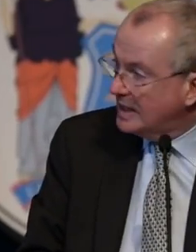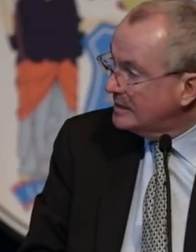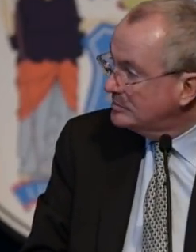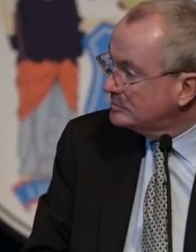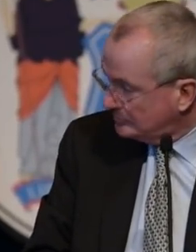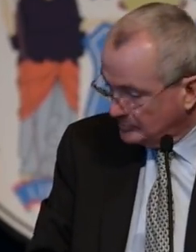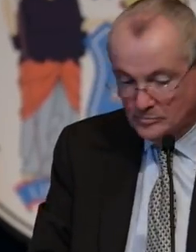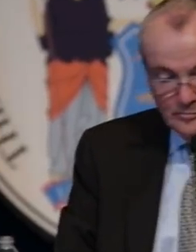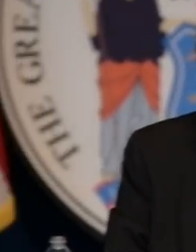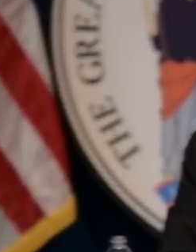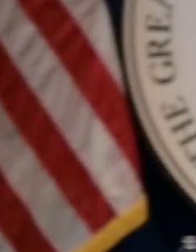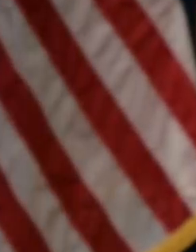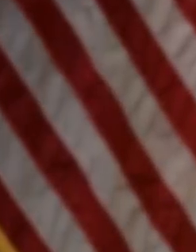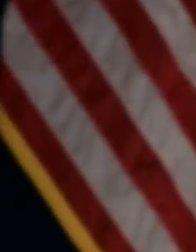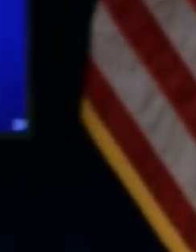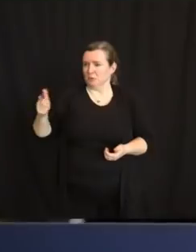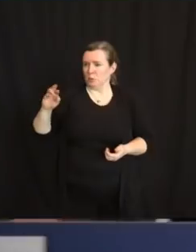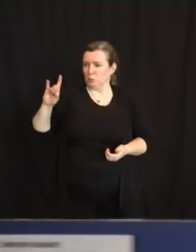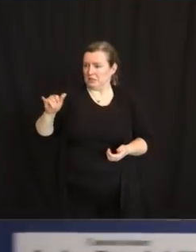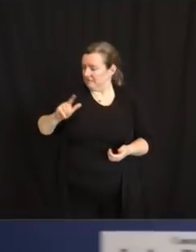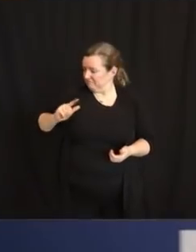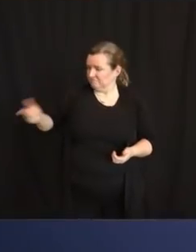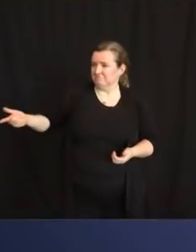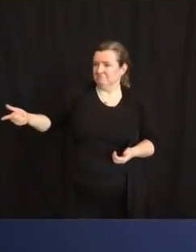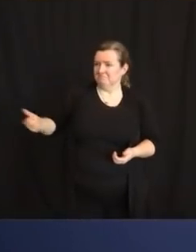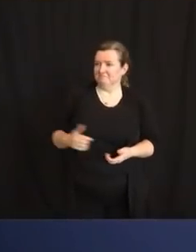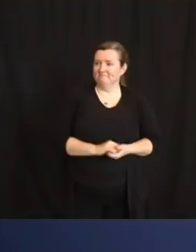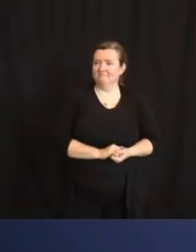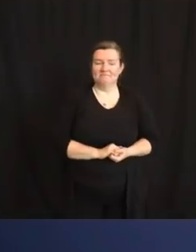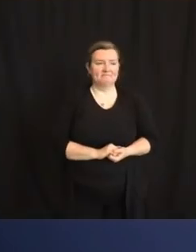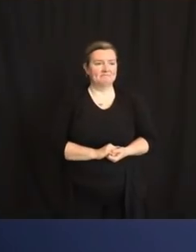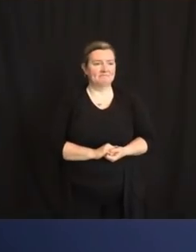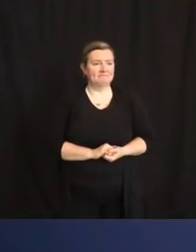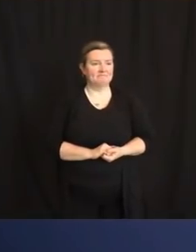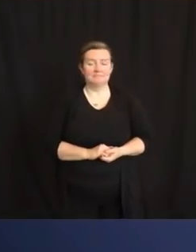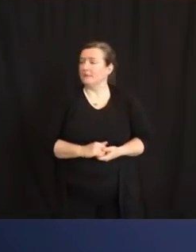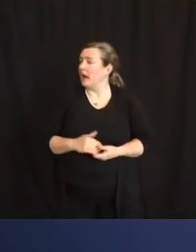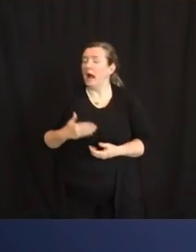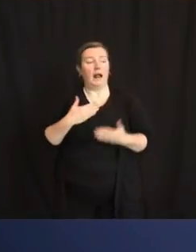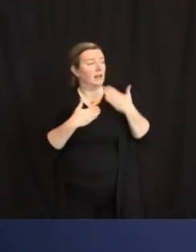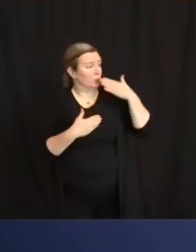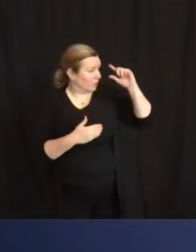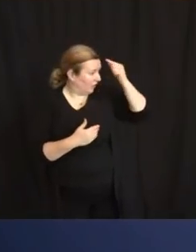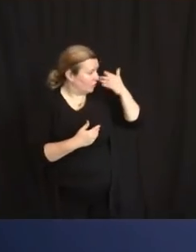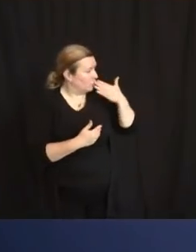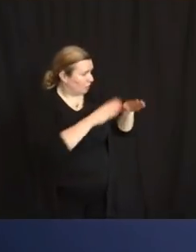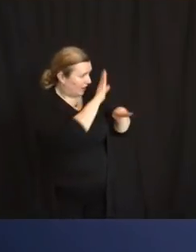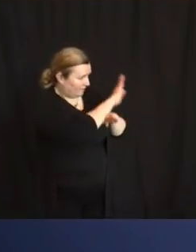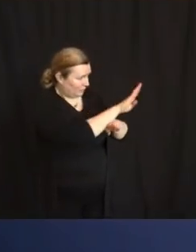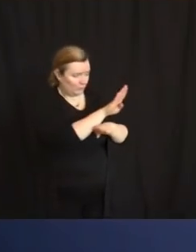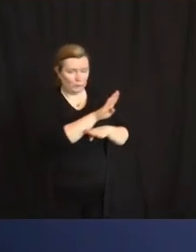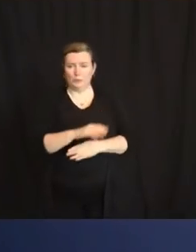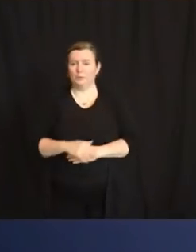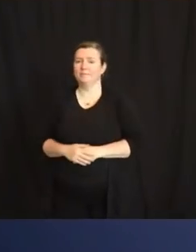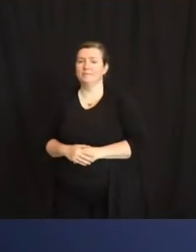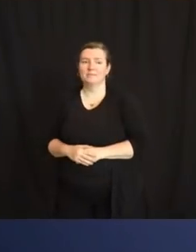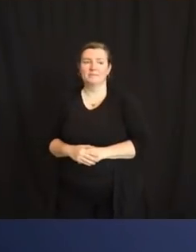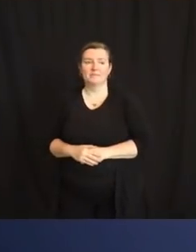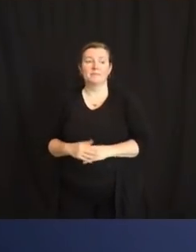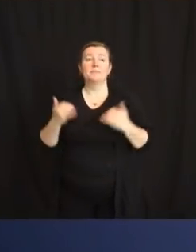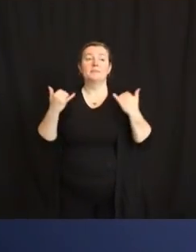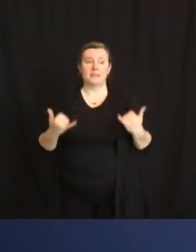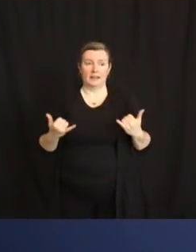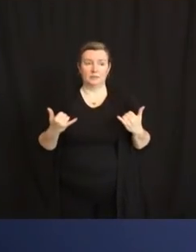Judy Persichilli. Thank you, Governor. Well, good afternoon. As the Governor mentioned, today we traveled down to the field